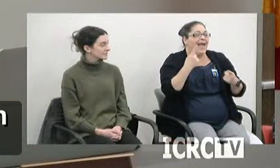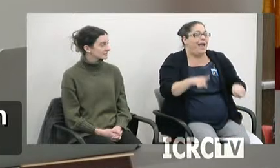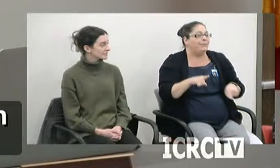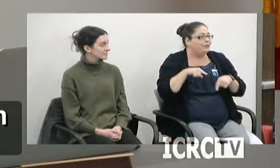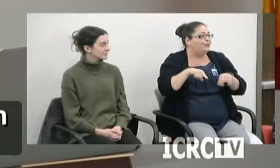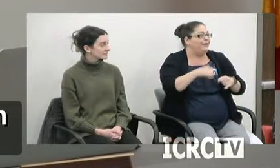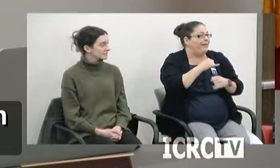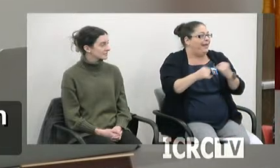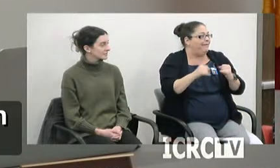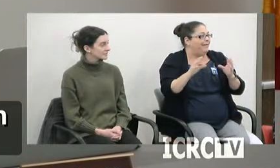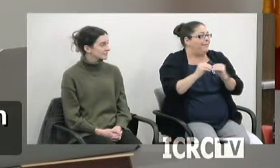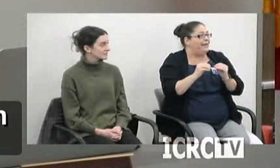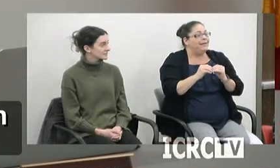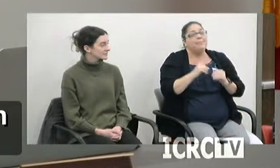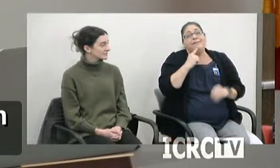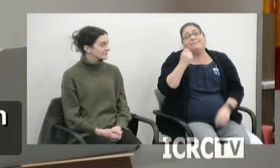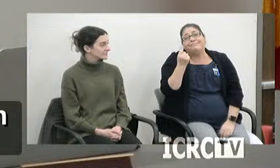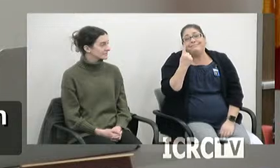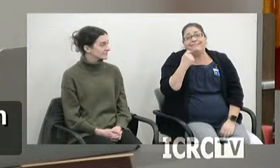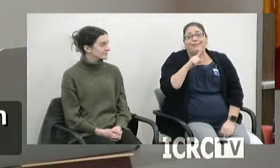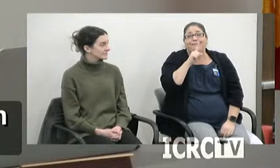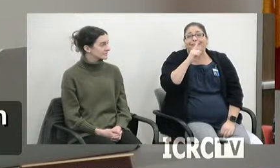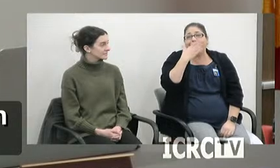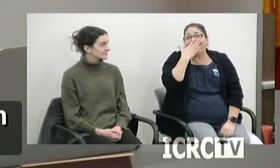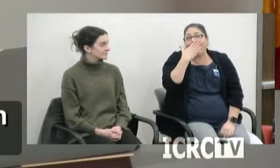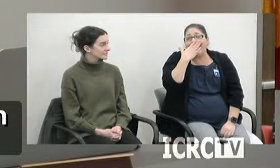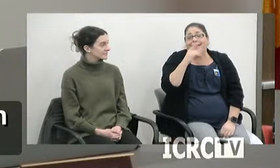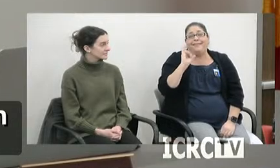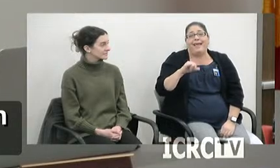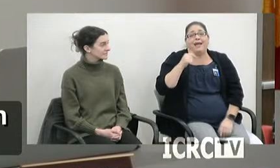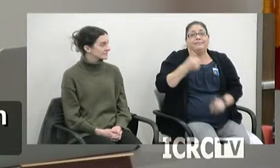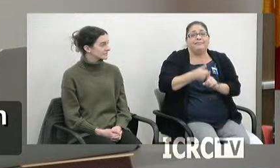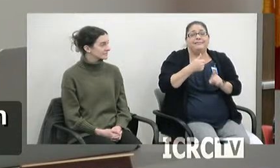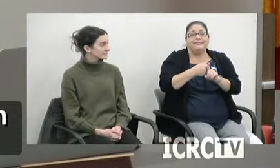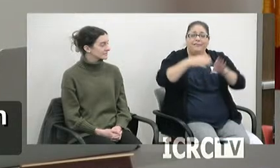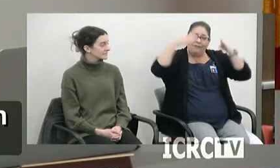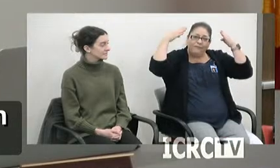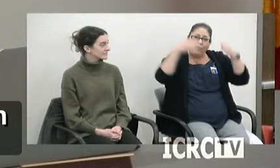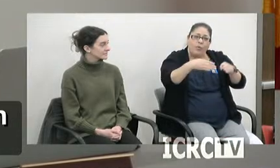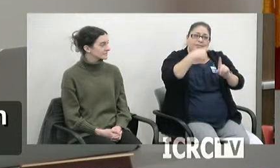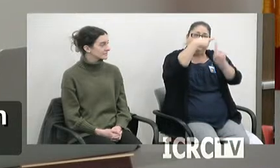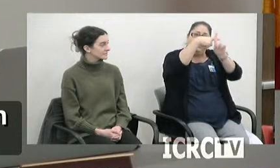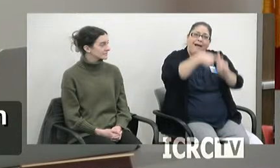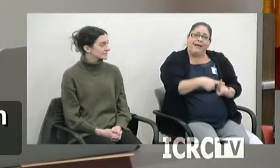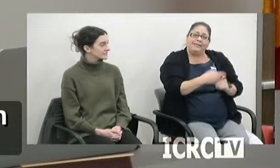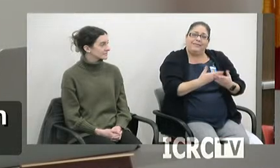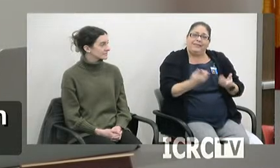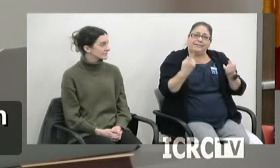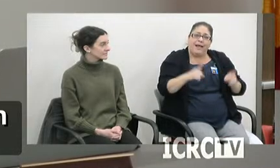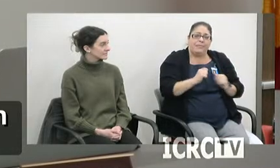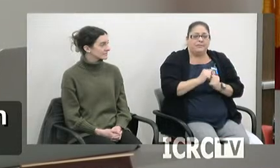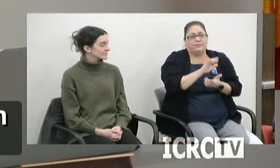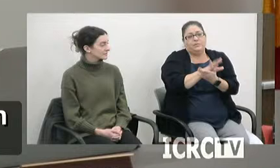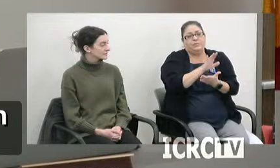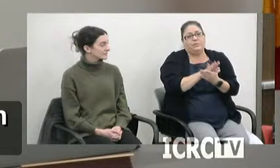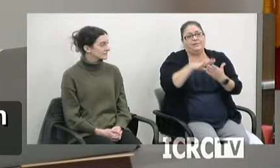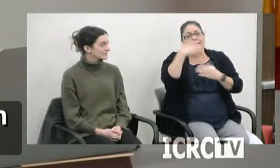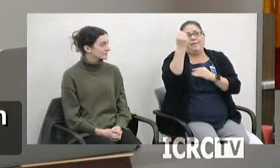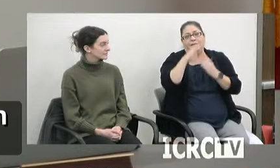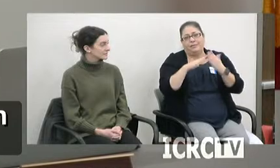meeting, but I'm actually very glad that you focus on the positive things that are happening in our schools and our